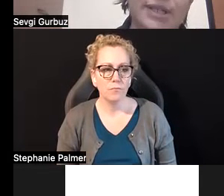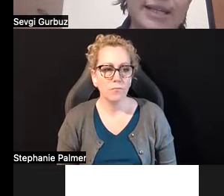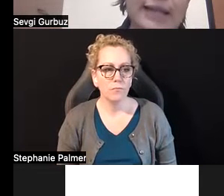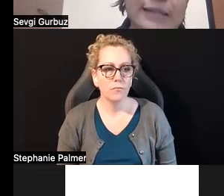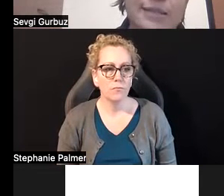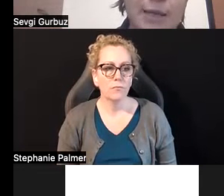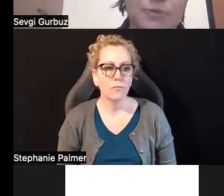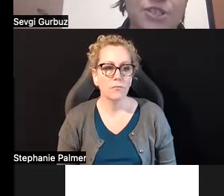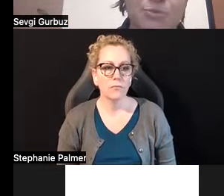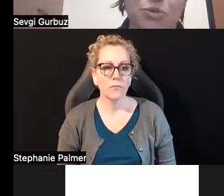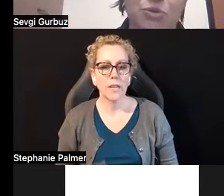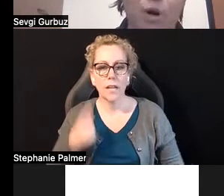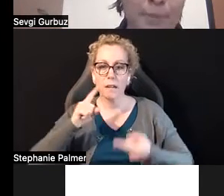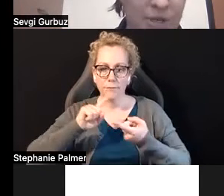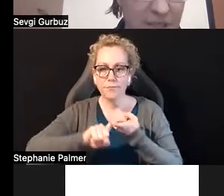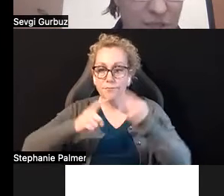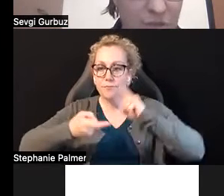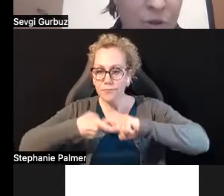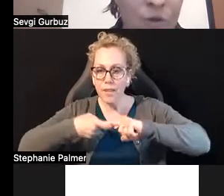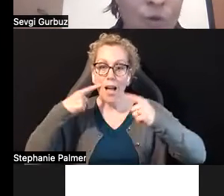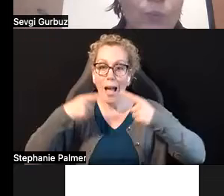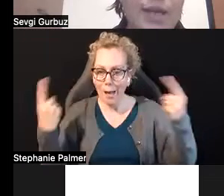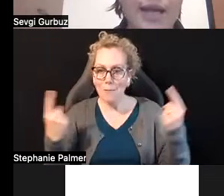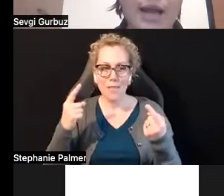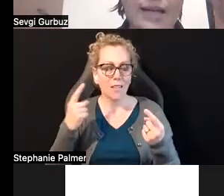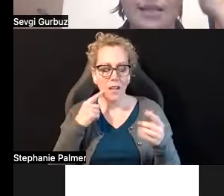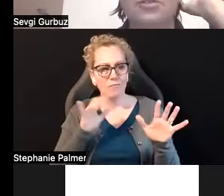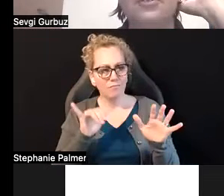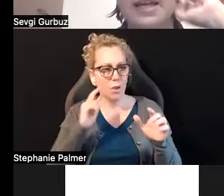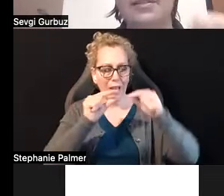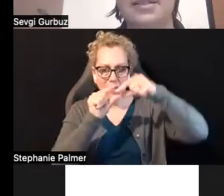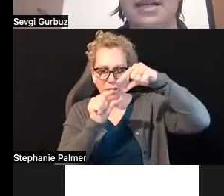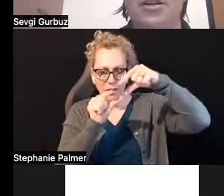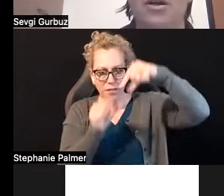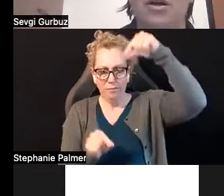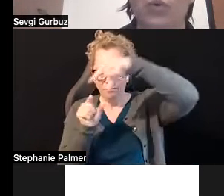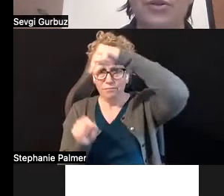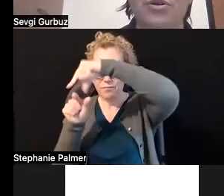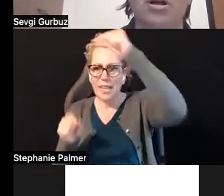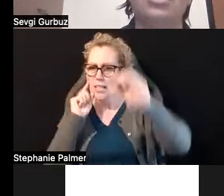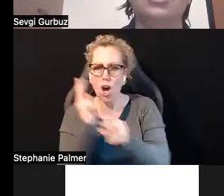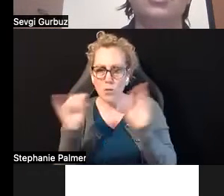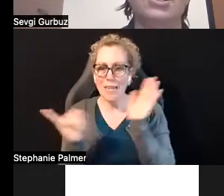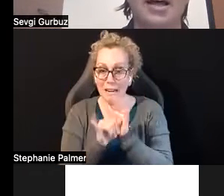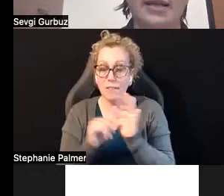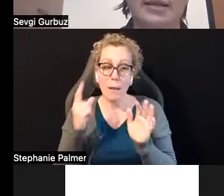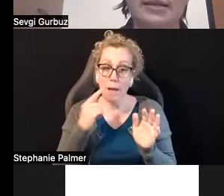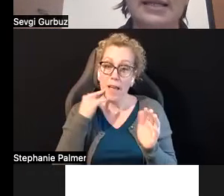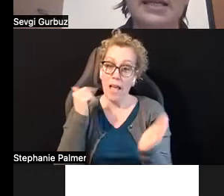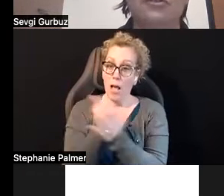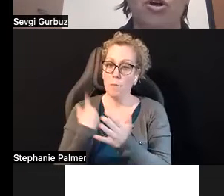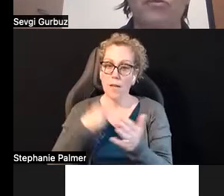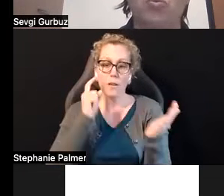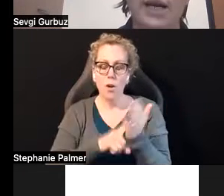by looking at these type of symmetry properties, we can identify in the data whether or not the